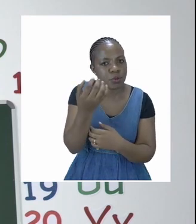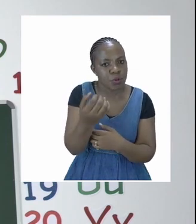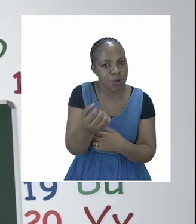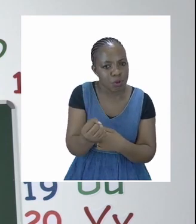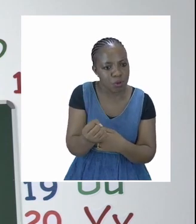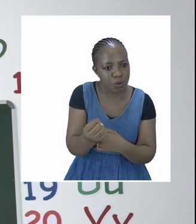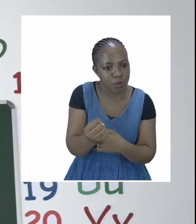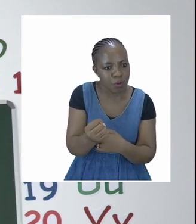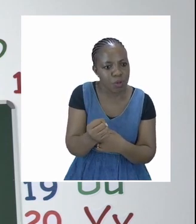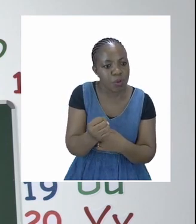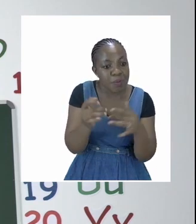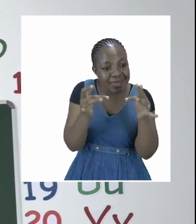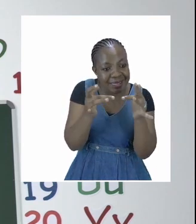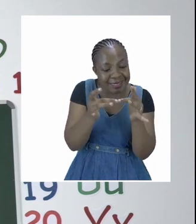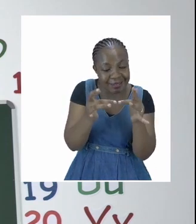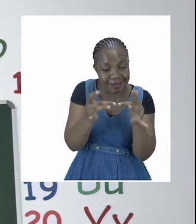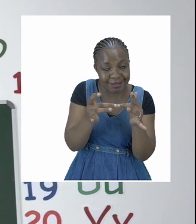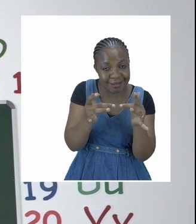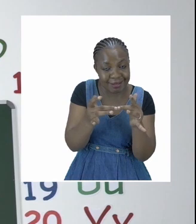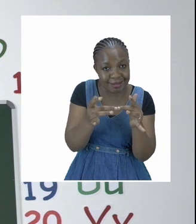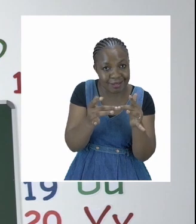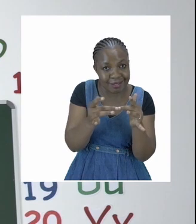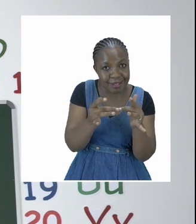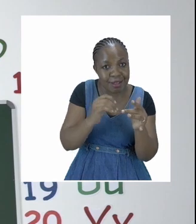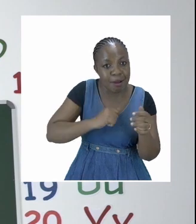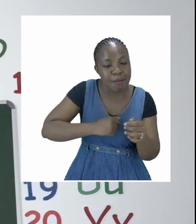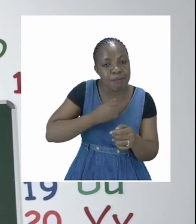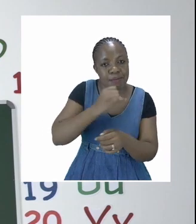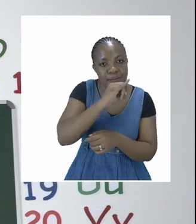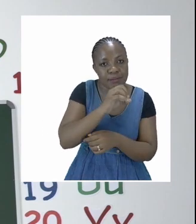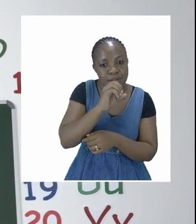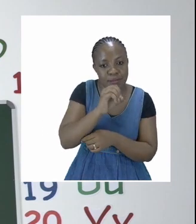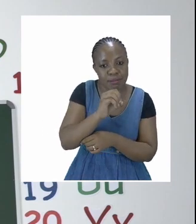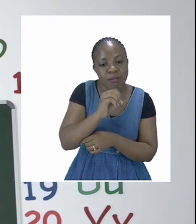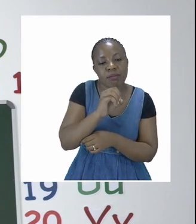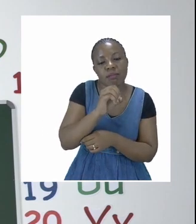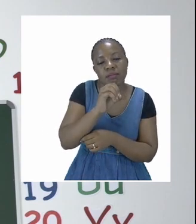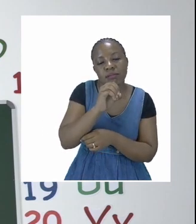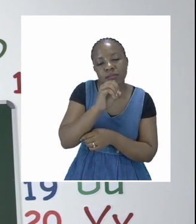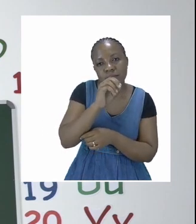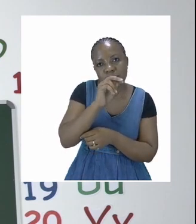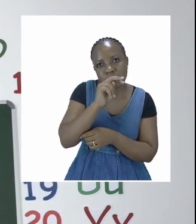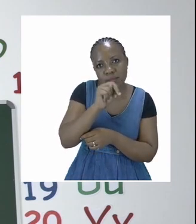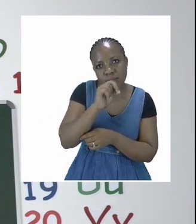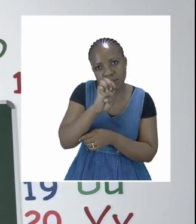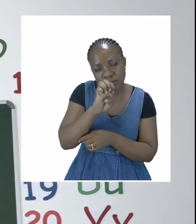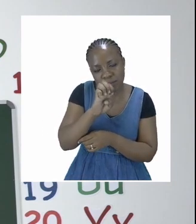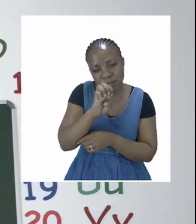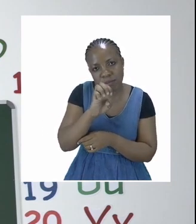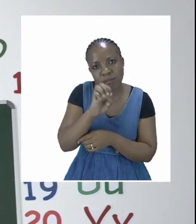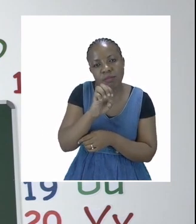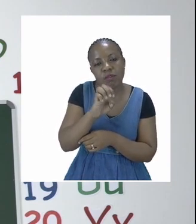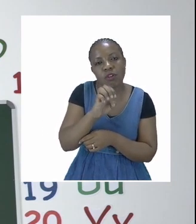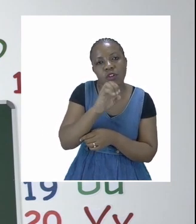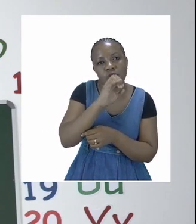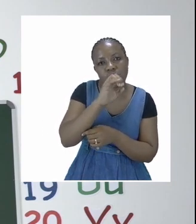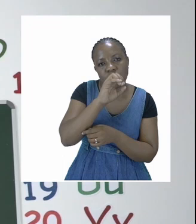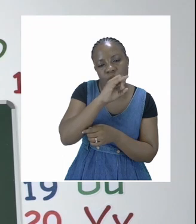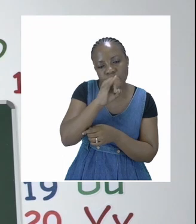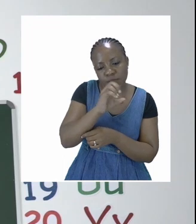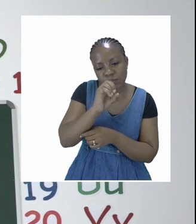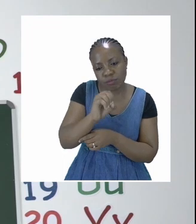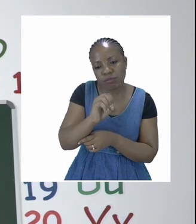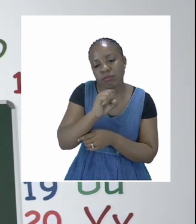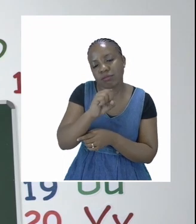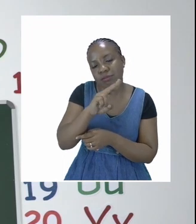our online platforms, MyZone and Zoshi Facebook pages, and in addition,